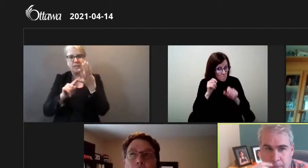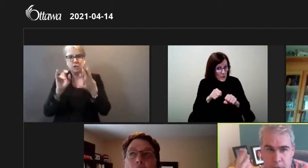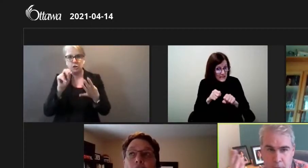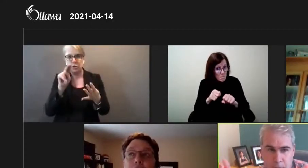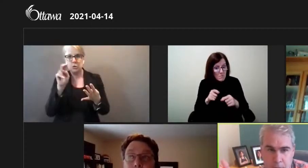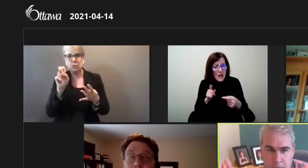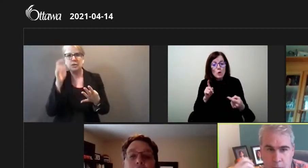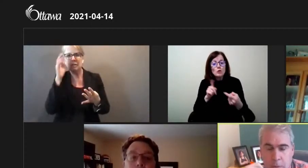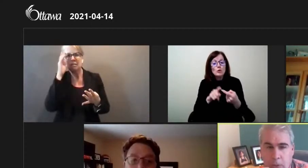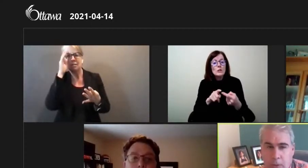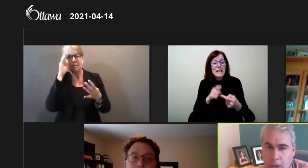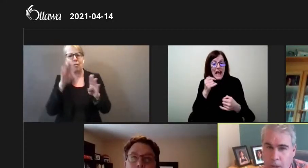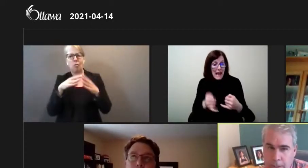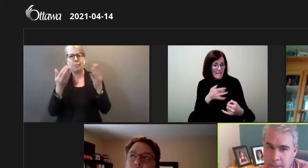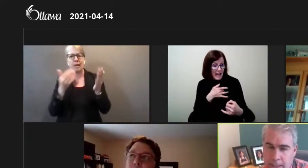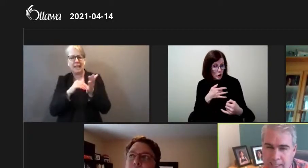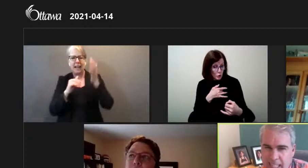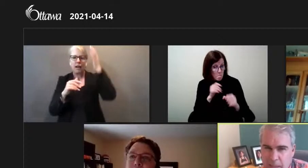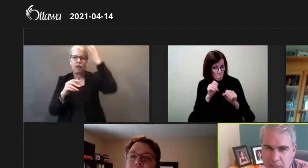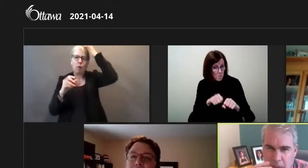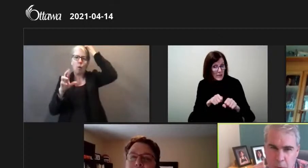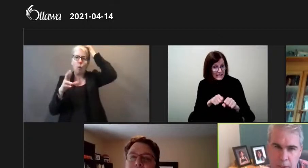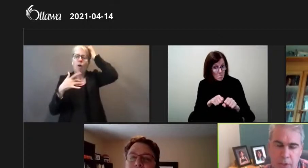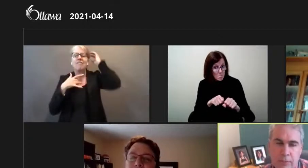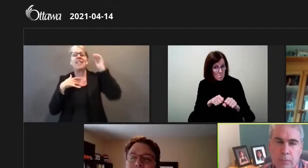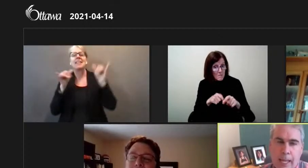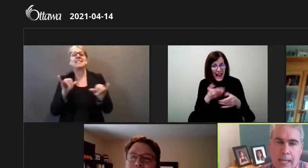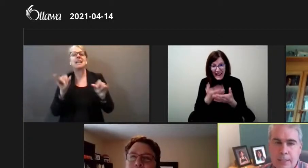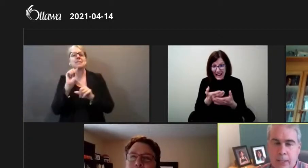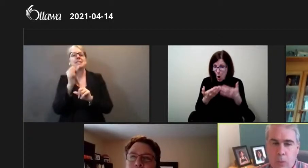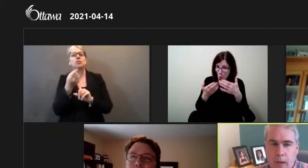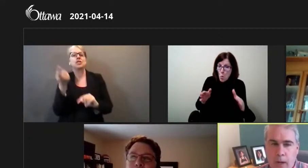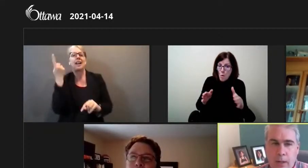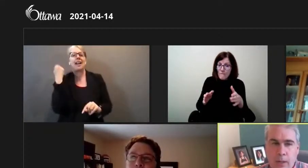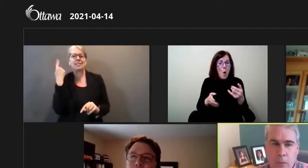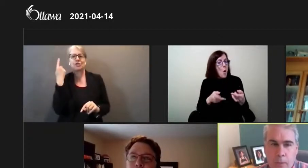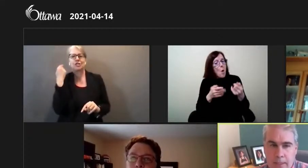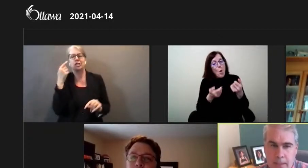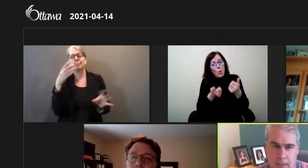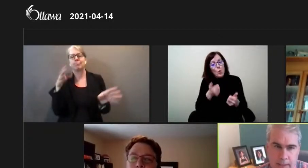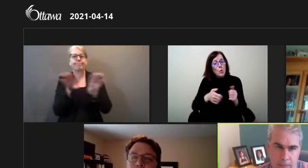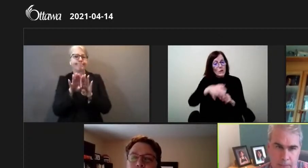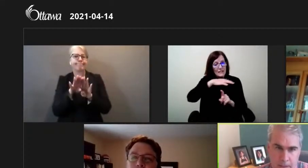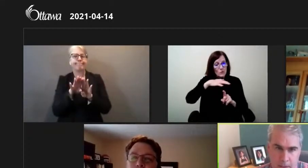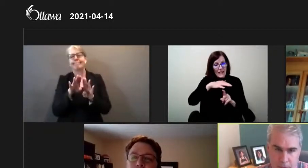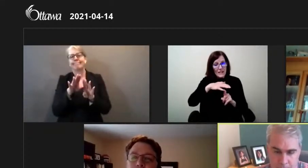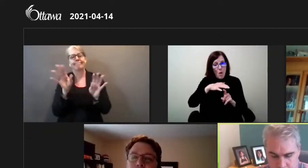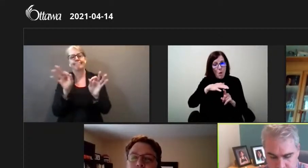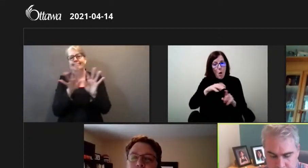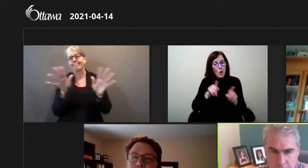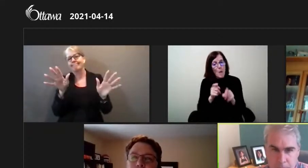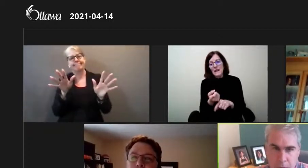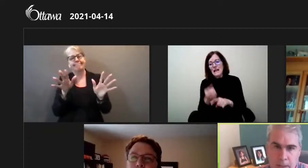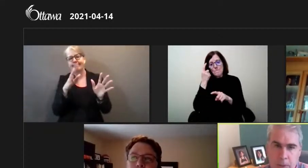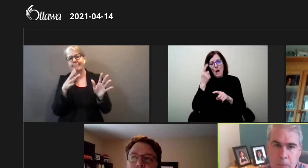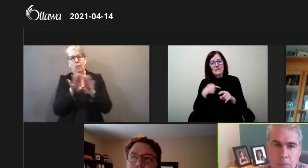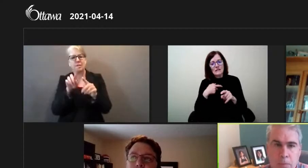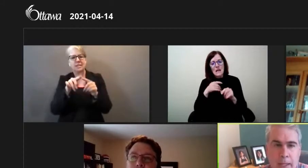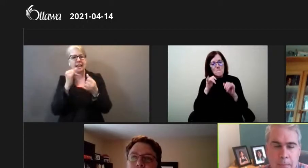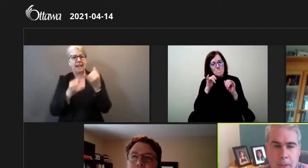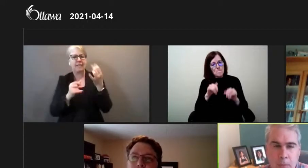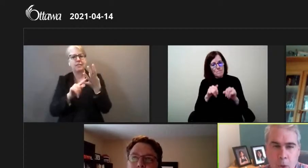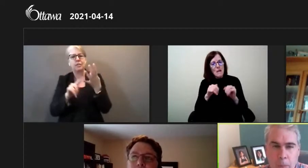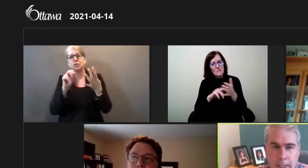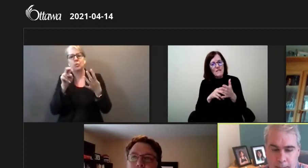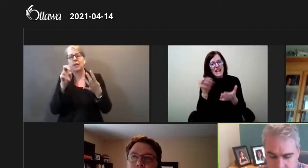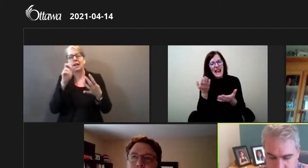Like for schools to reopen, or are we just in the same situation from last year where we're basically going to be closed until the end of June and we won't think